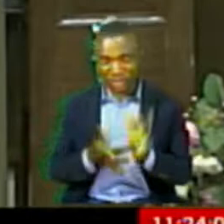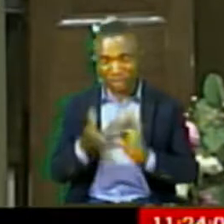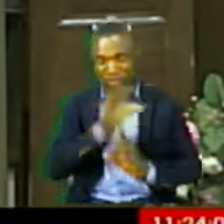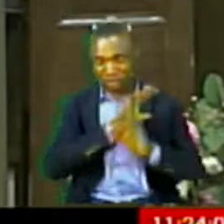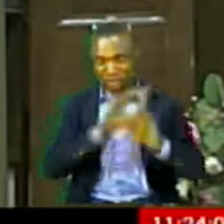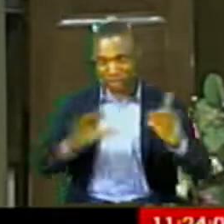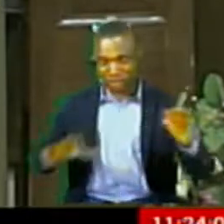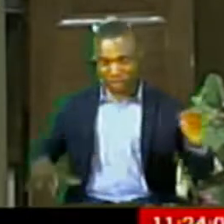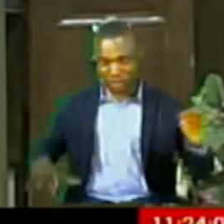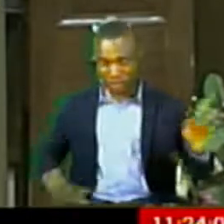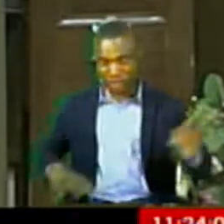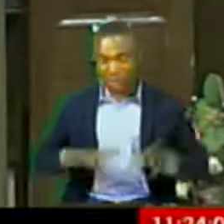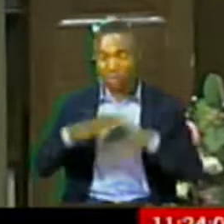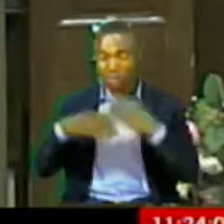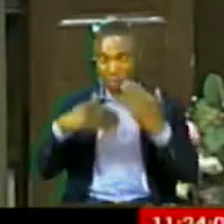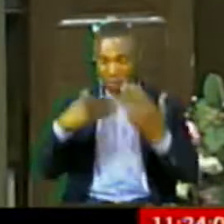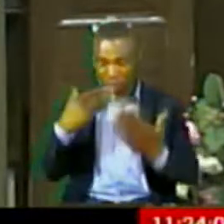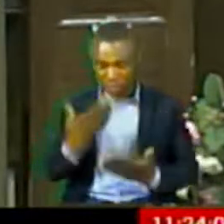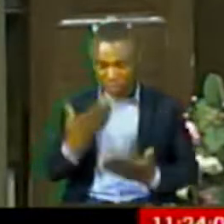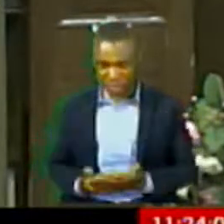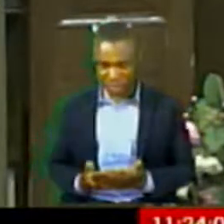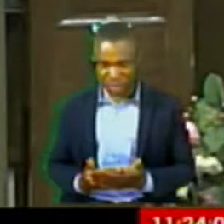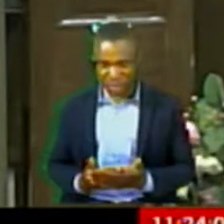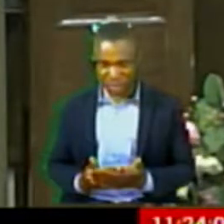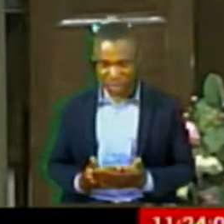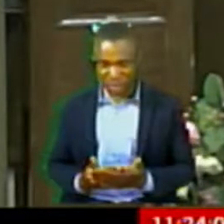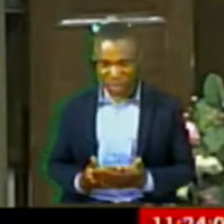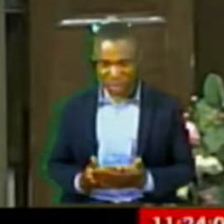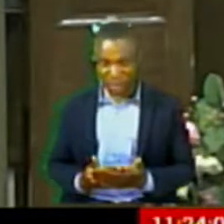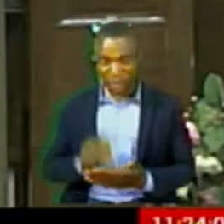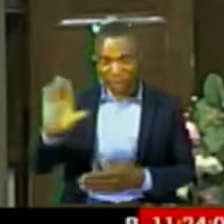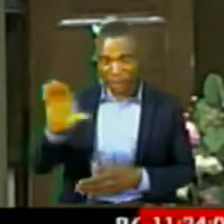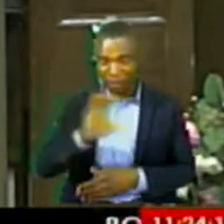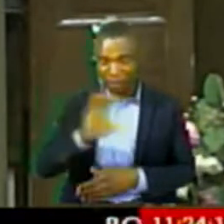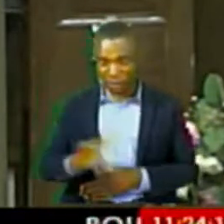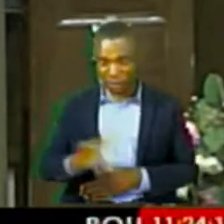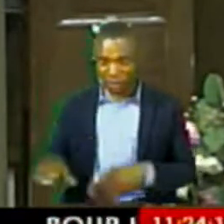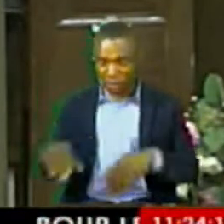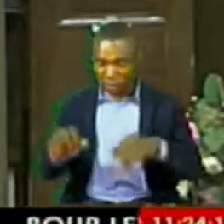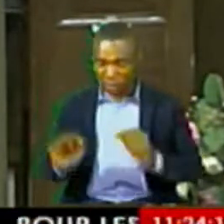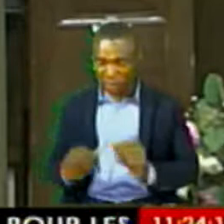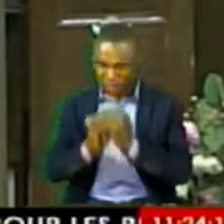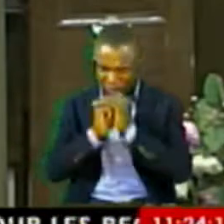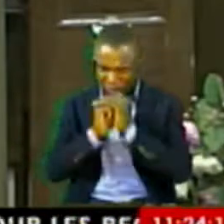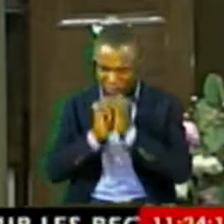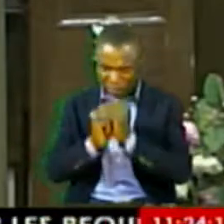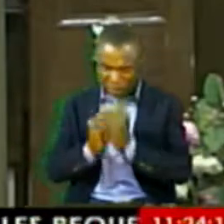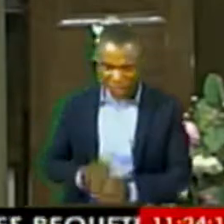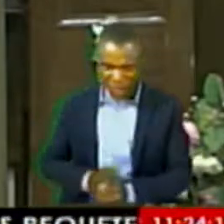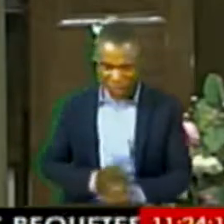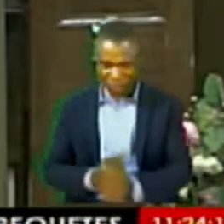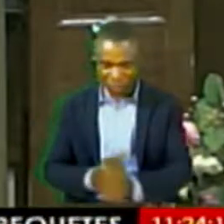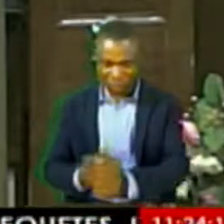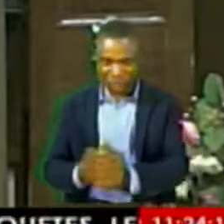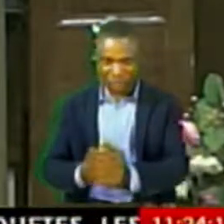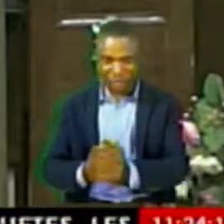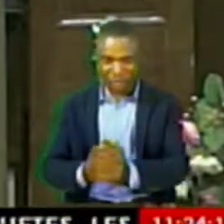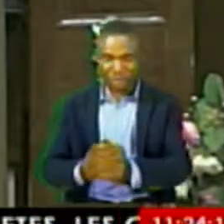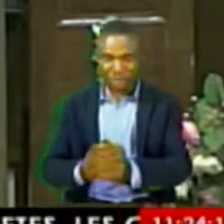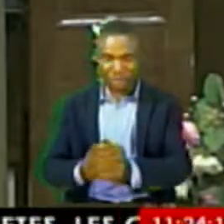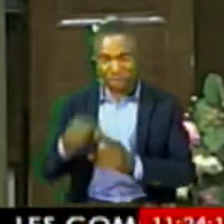In the name of Bethlehem Jesus, it can be recovery. The children, they're supposed to worship you.